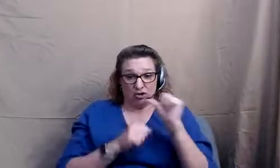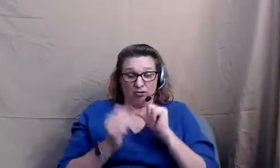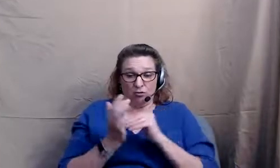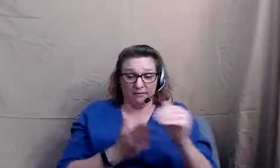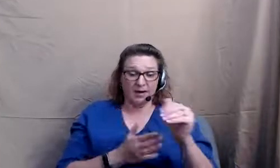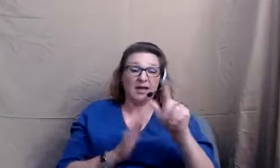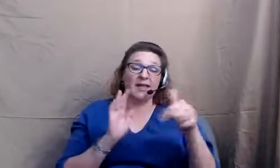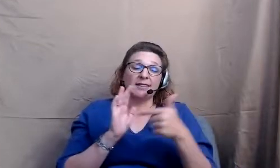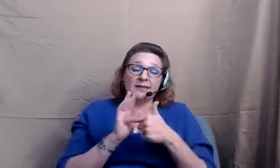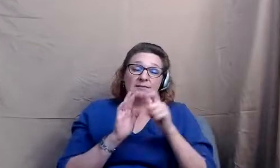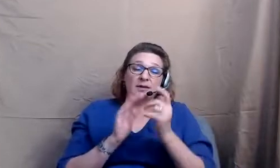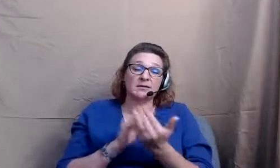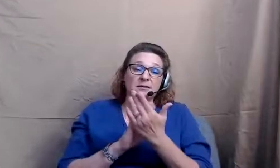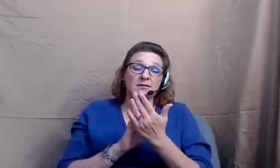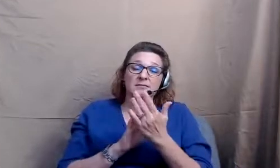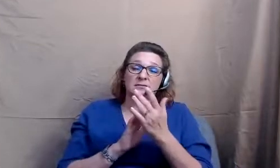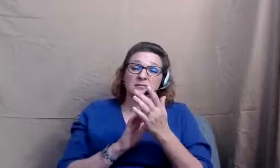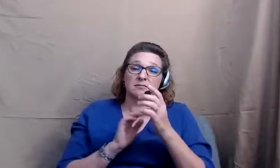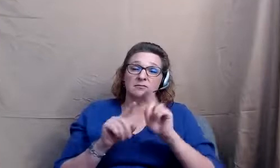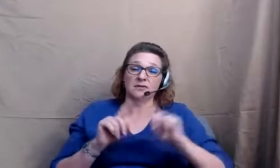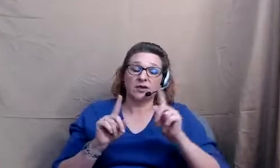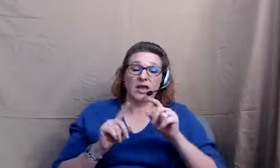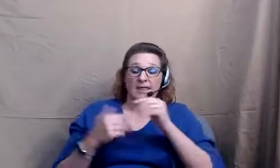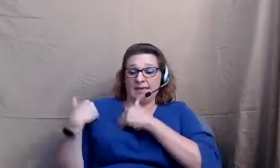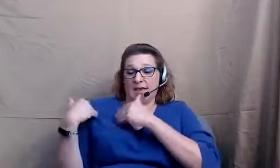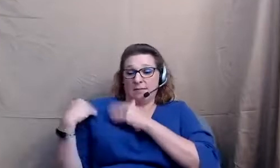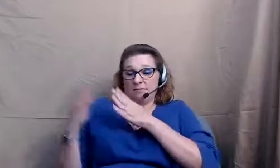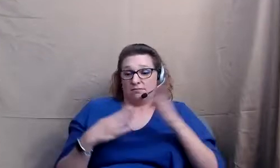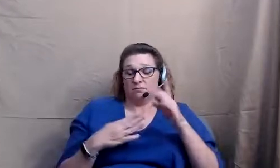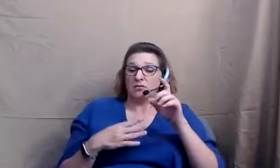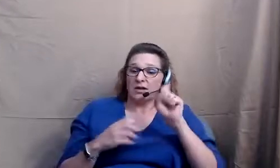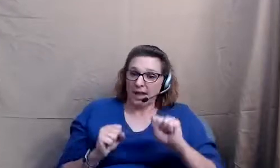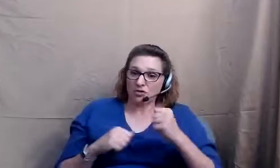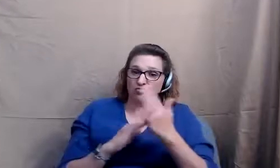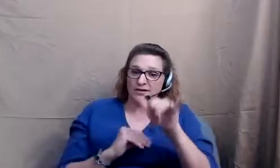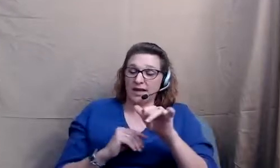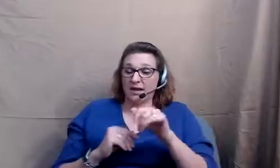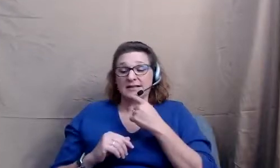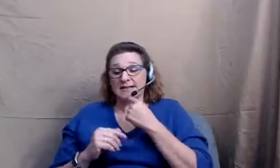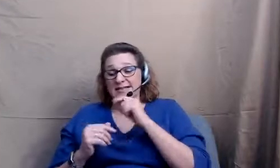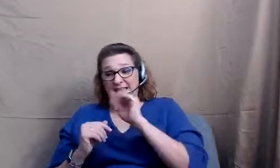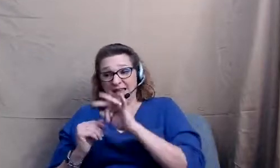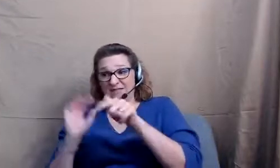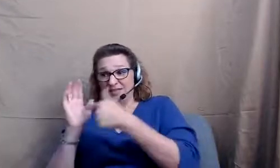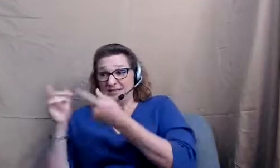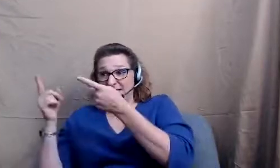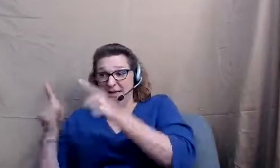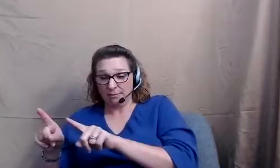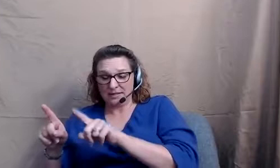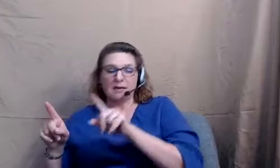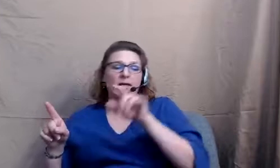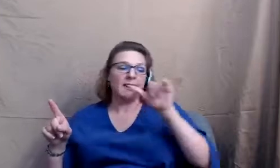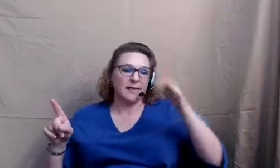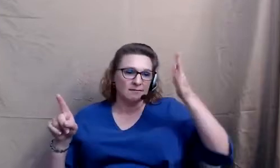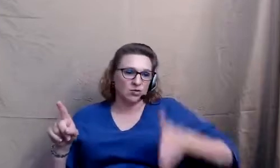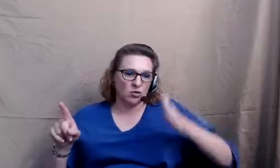The accountability plan can do that. And it says things like, if X happens, this person, it's kind of like pod mapping in that way. This person is going